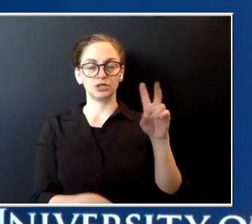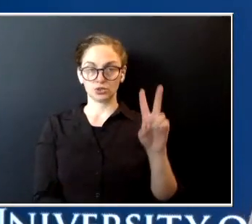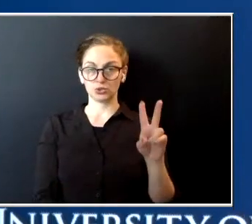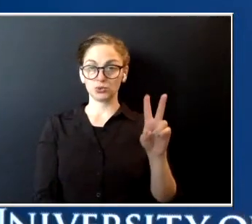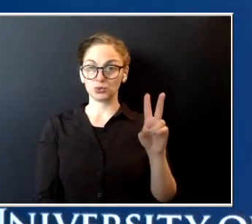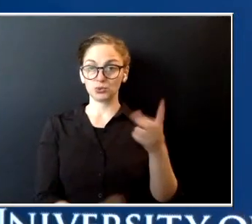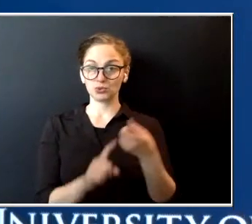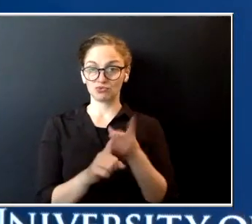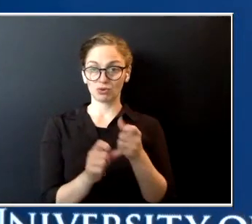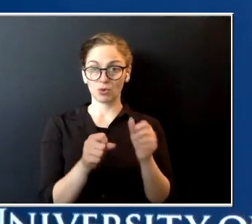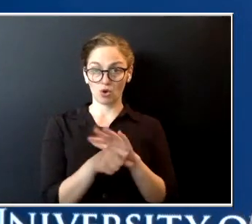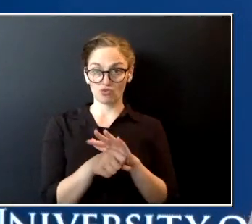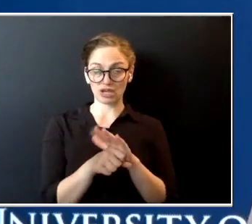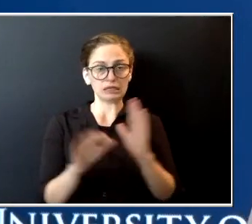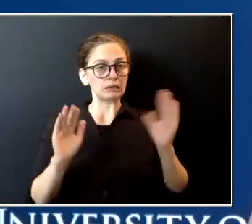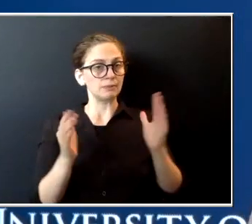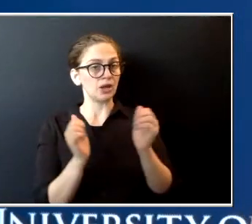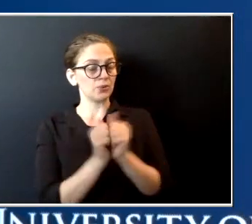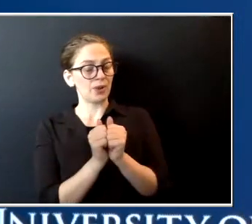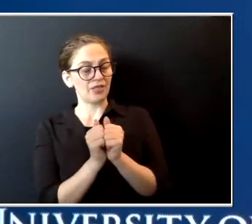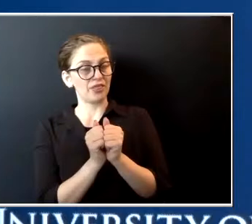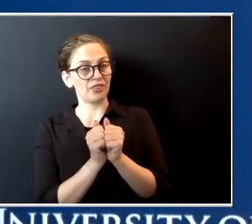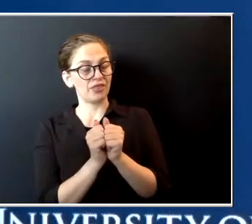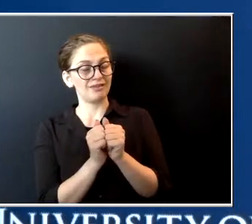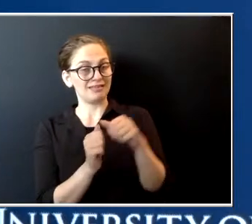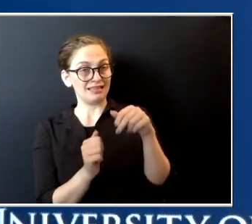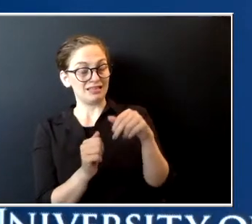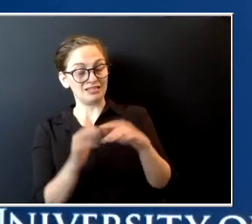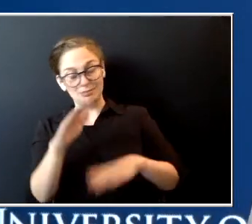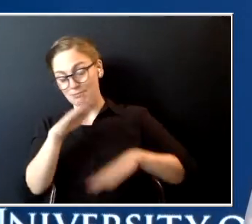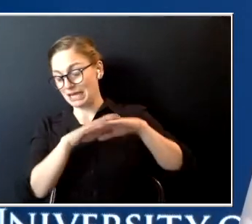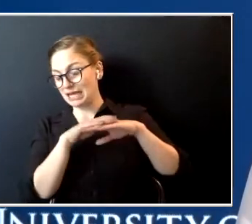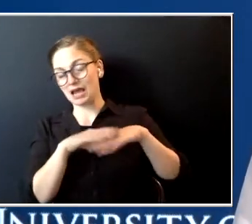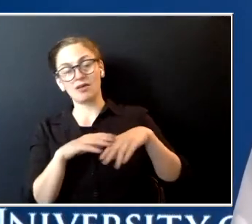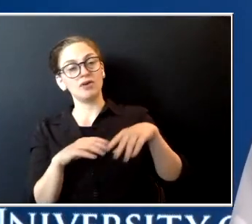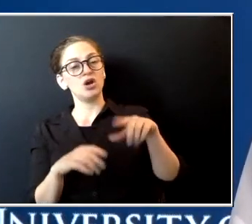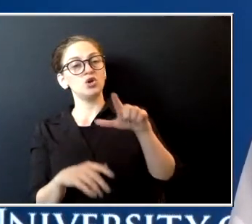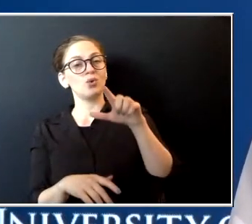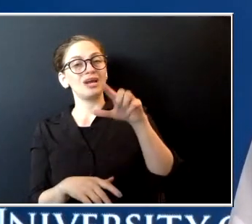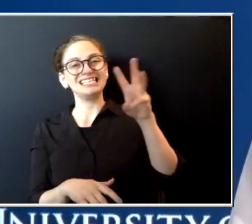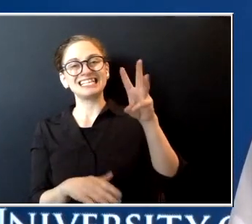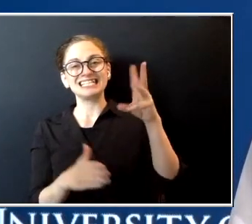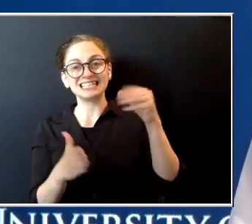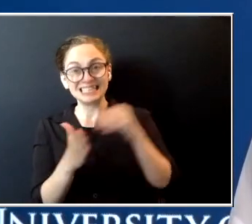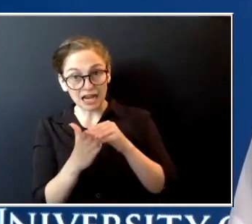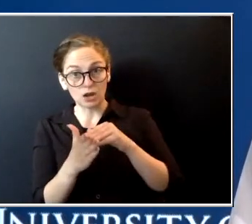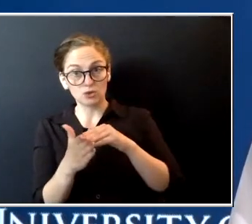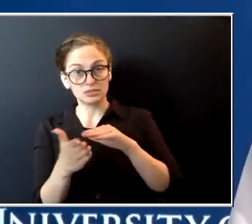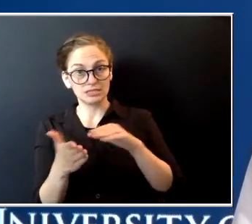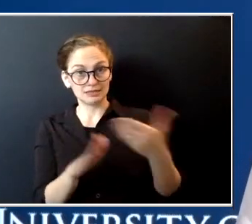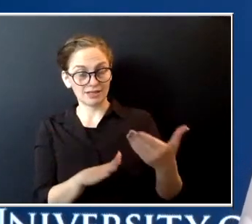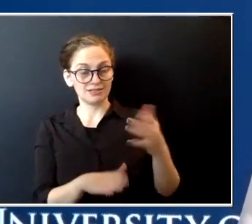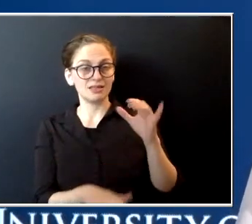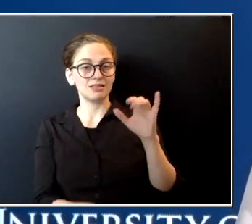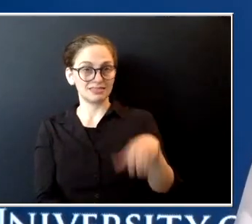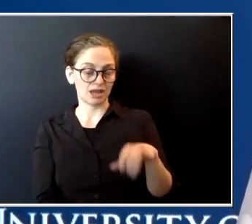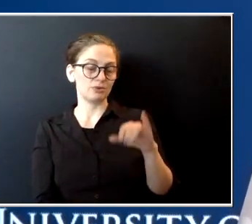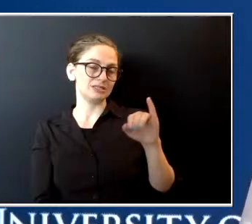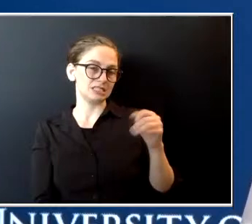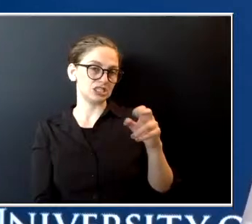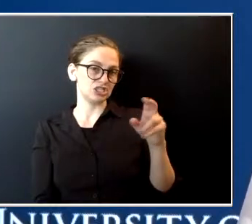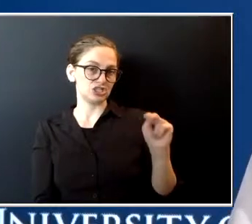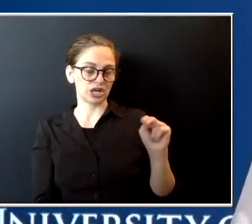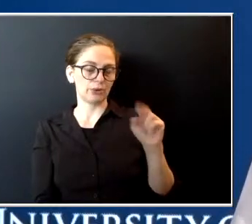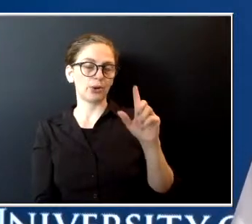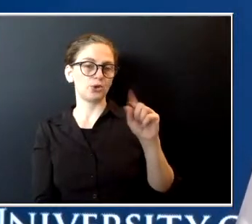peak of 26,000 deaths in 1 week, and that was the week of January 9th, 2021. So overall, just as you